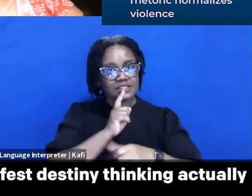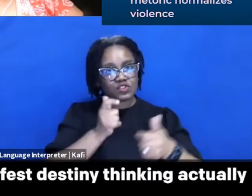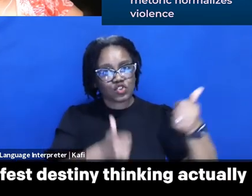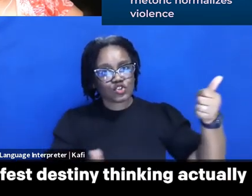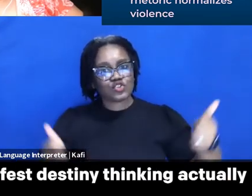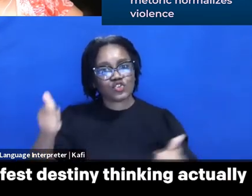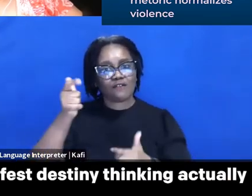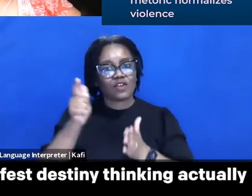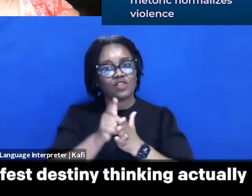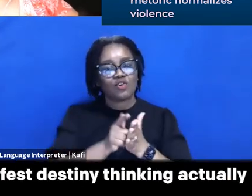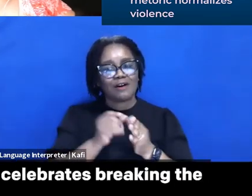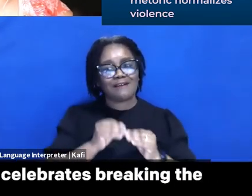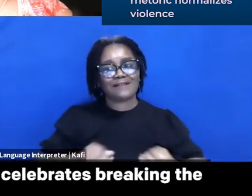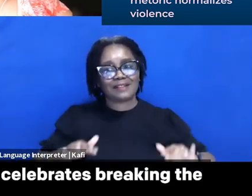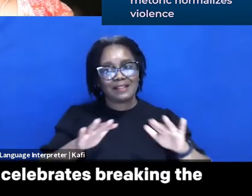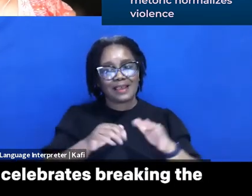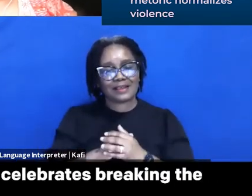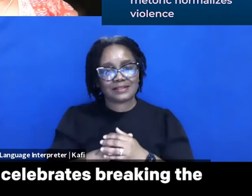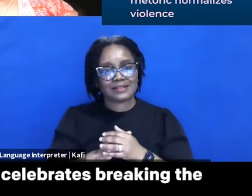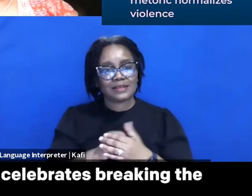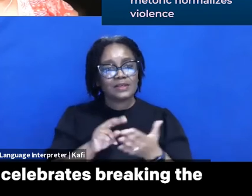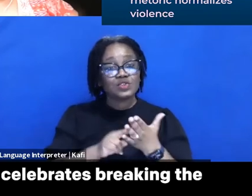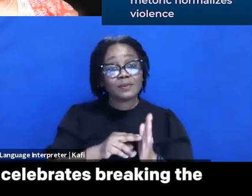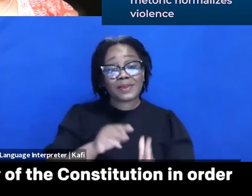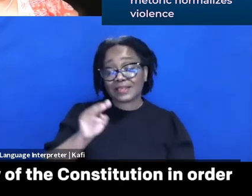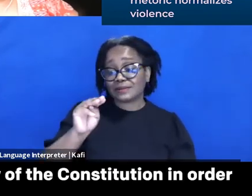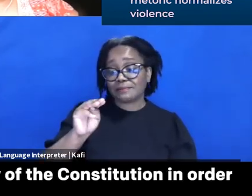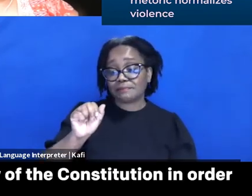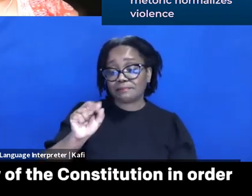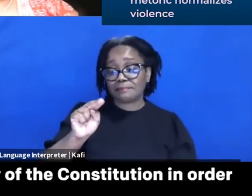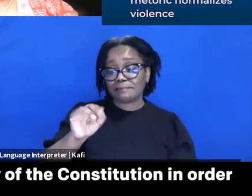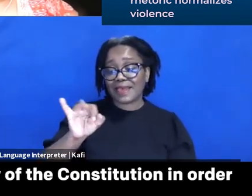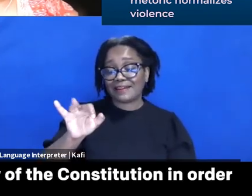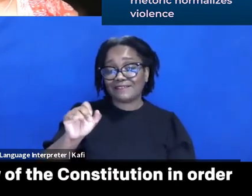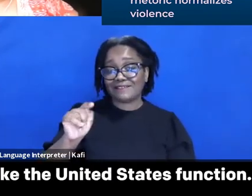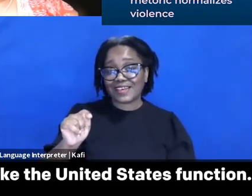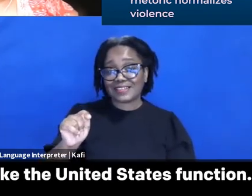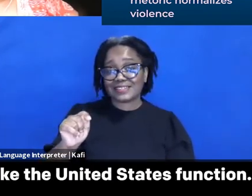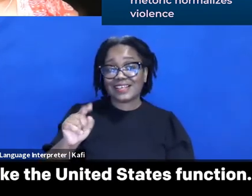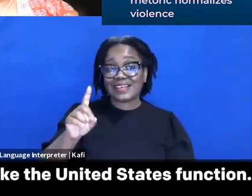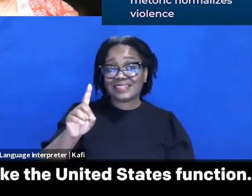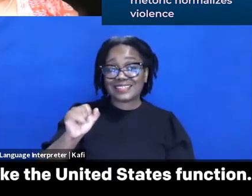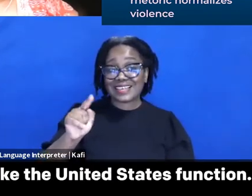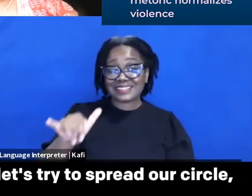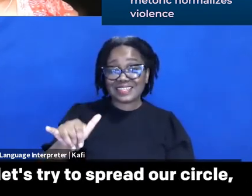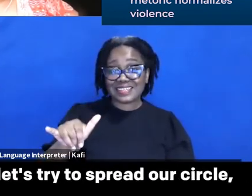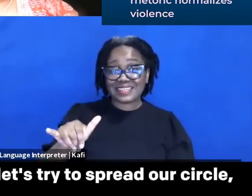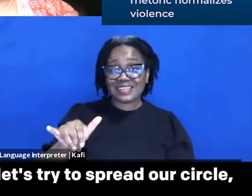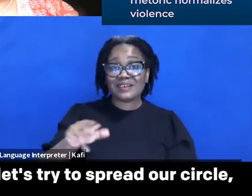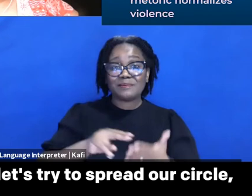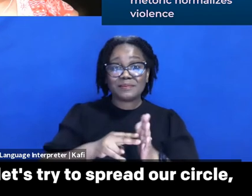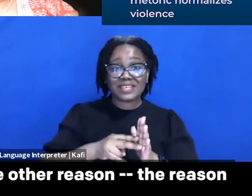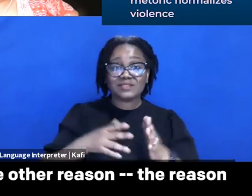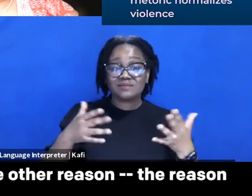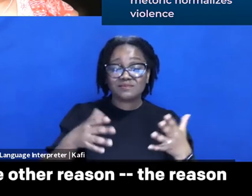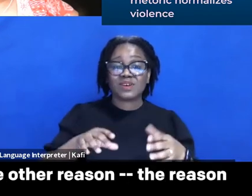that manifest destiny thinking actually celebrates breaking the law of the Constitution in order to make the United States function. So let's try to